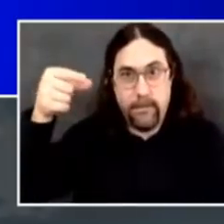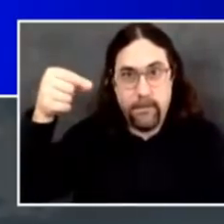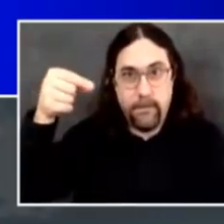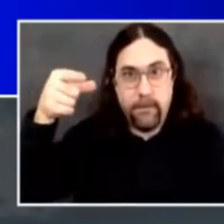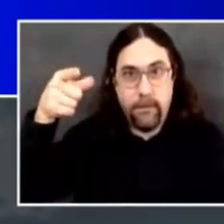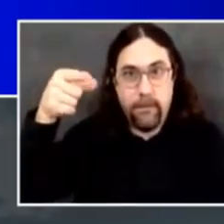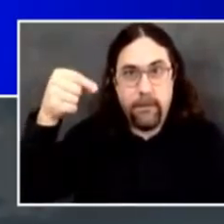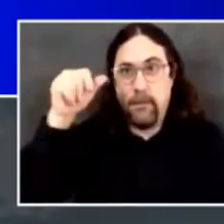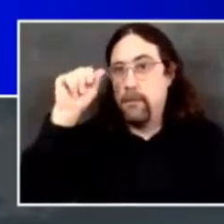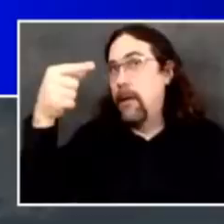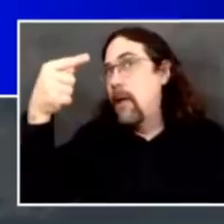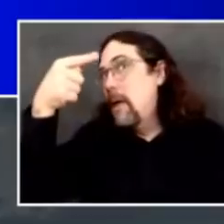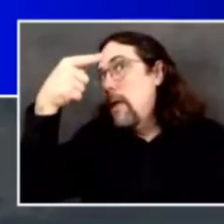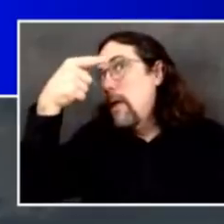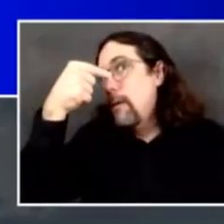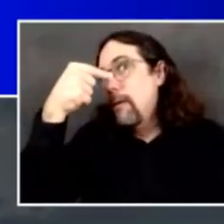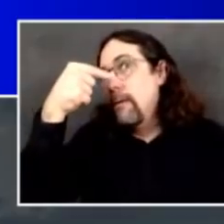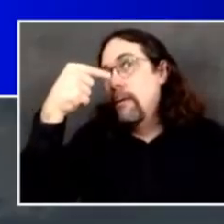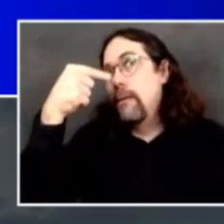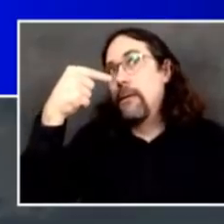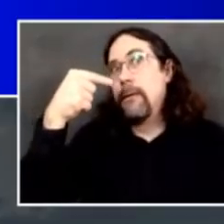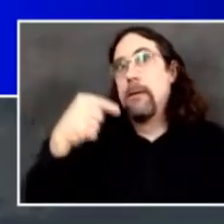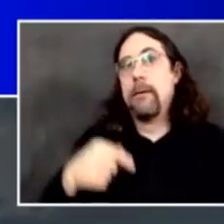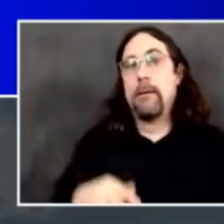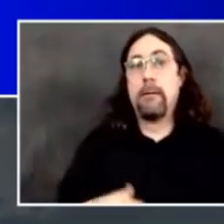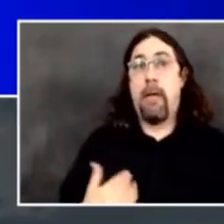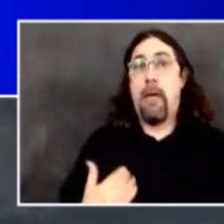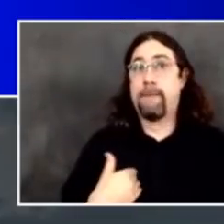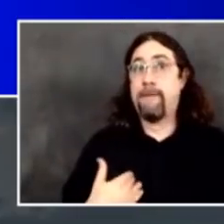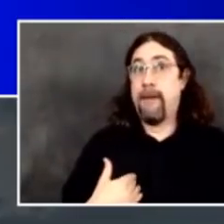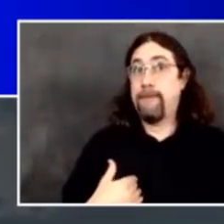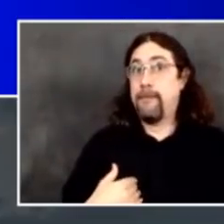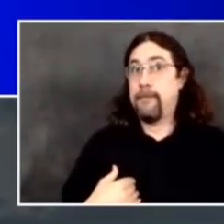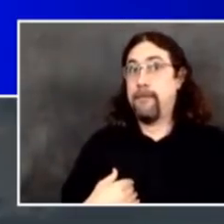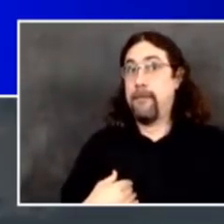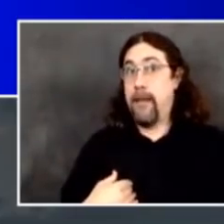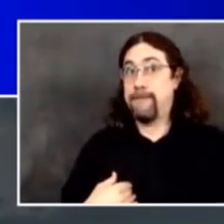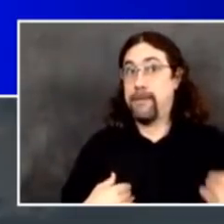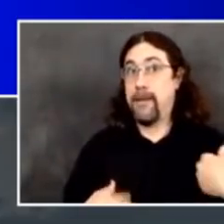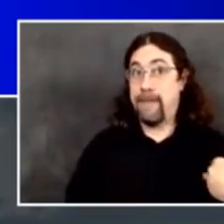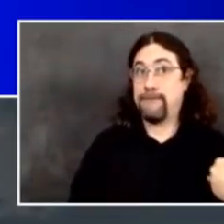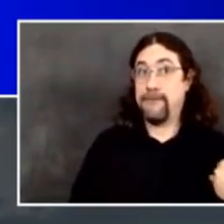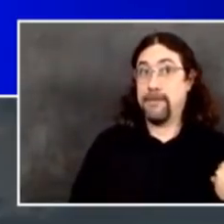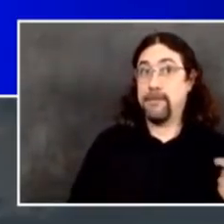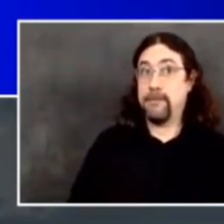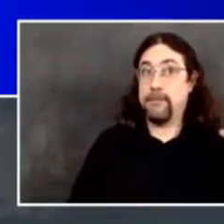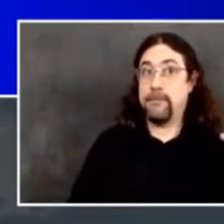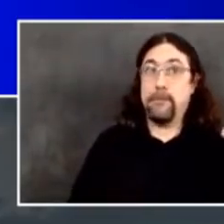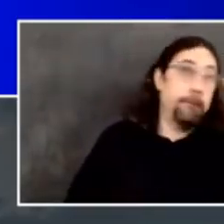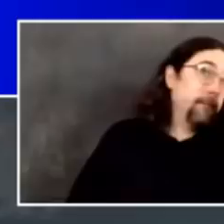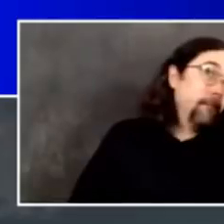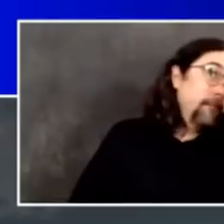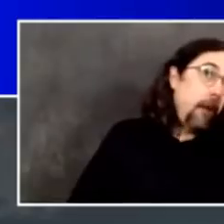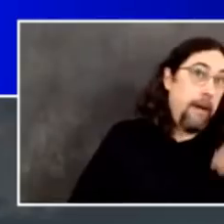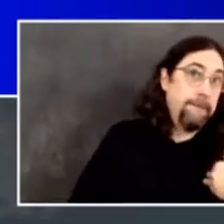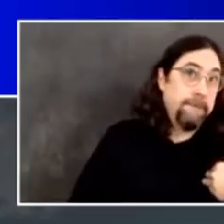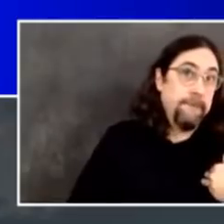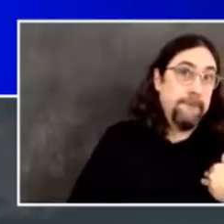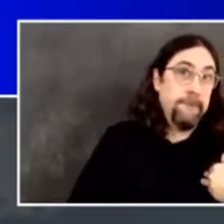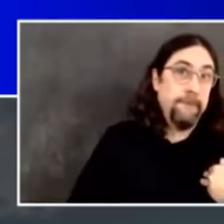They really do reduce the spread of the disease. If anyone happens to be infected, it helps make sure that others are